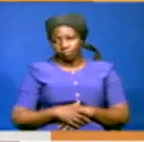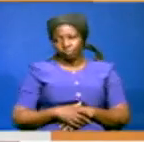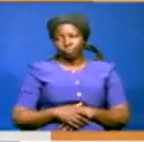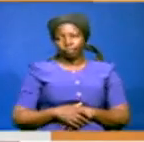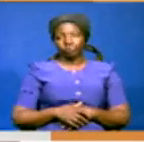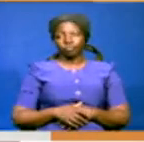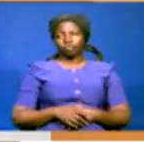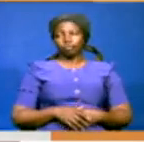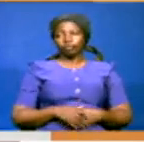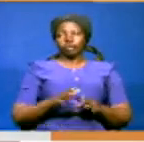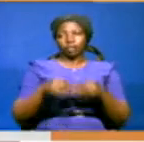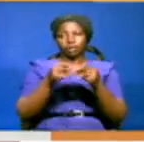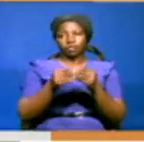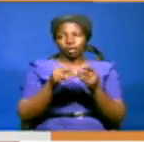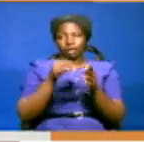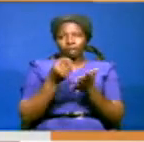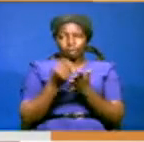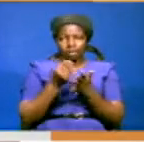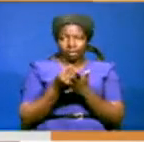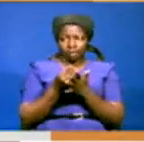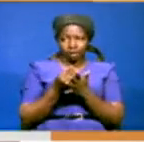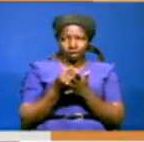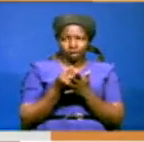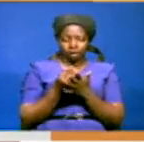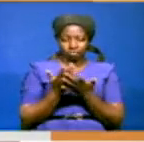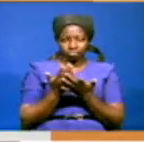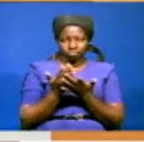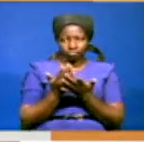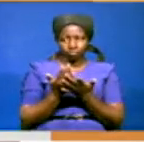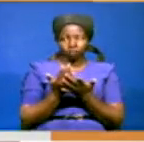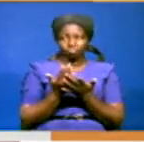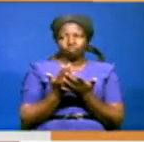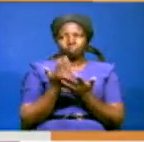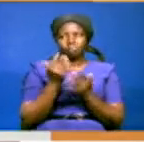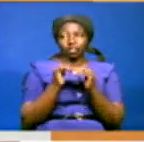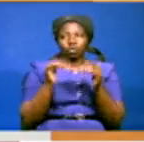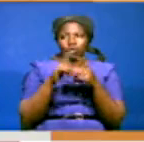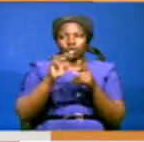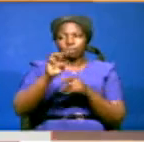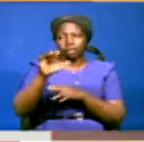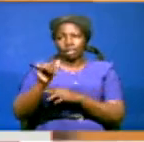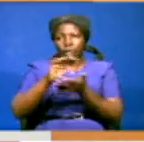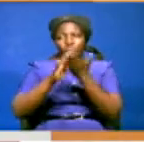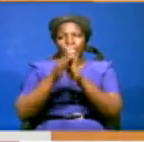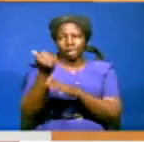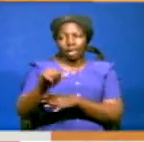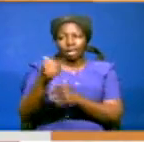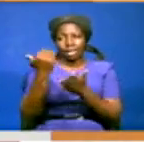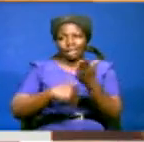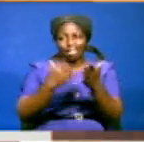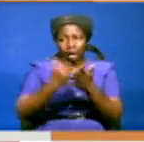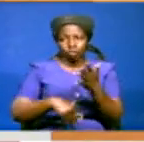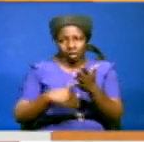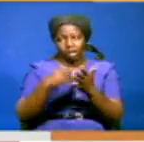gross salary of the office of a member of a County Assembly, less any statutory deductions. The sum be deposited in